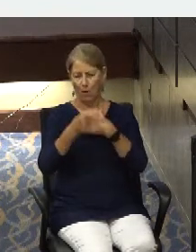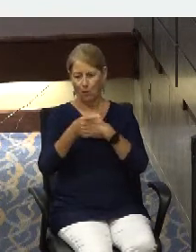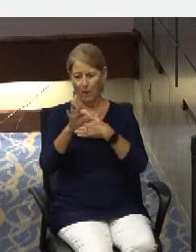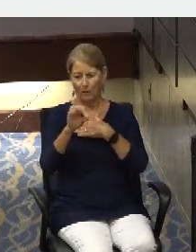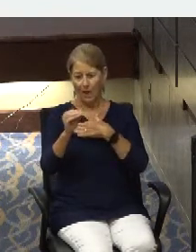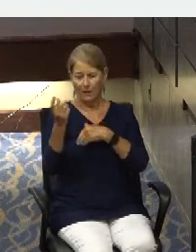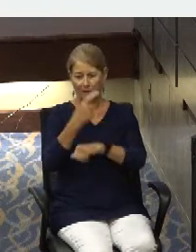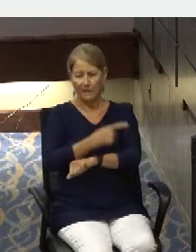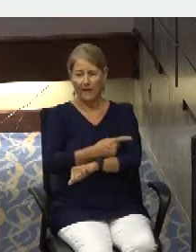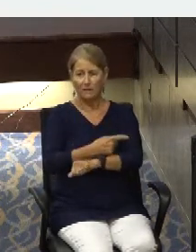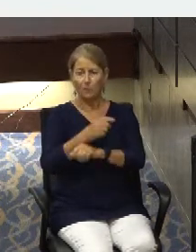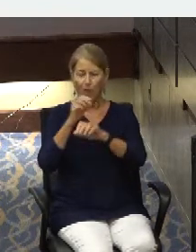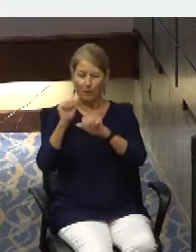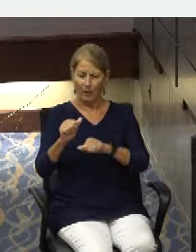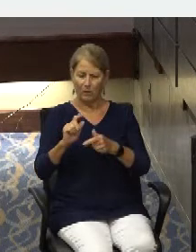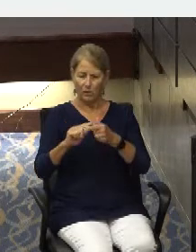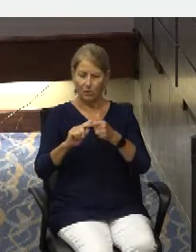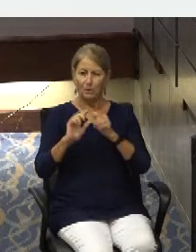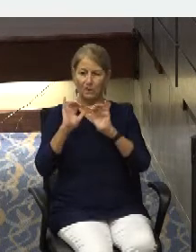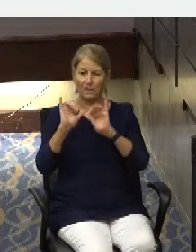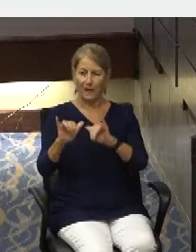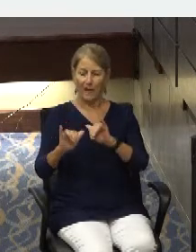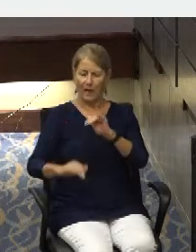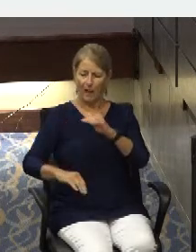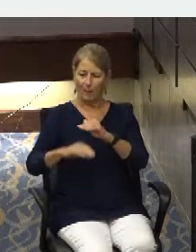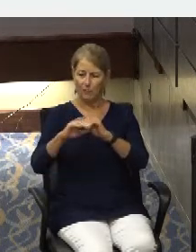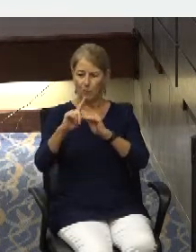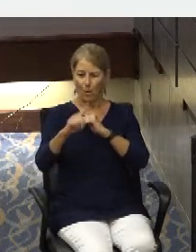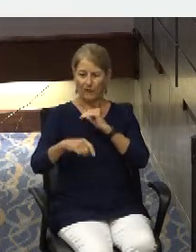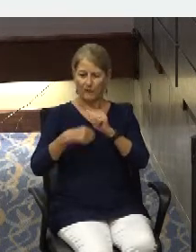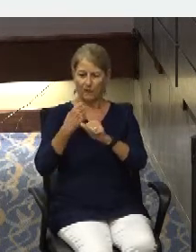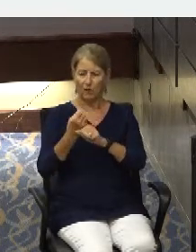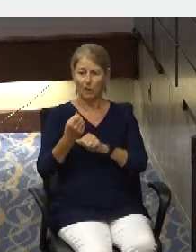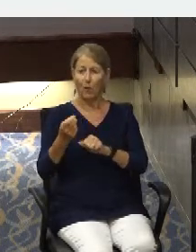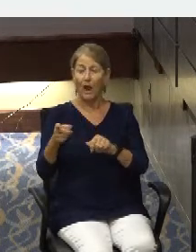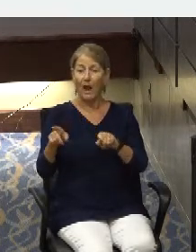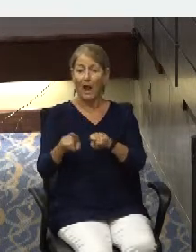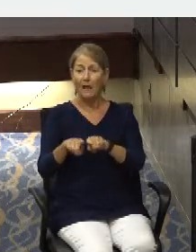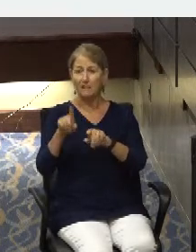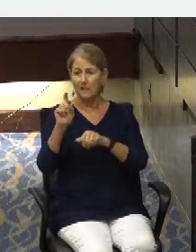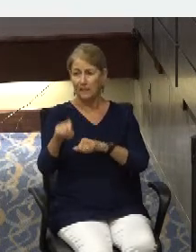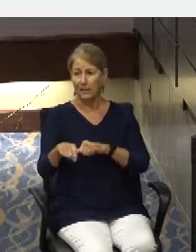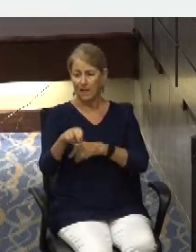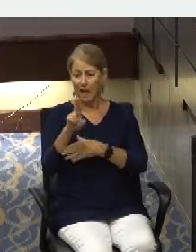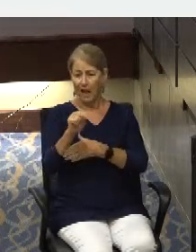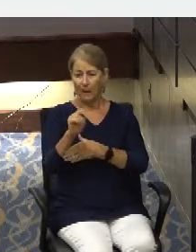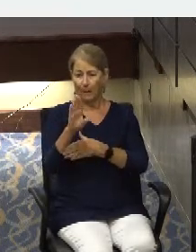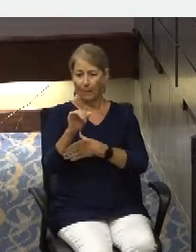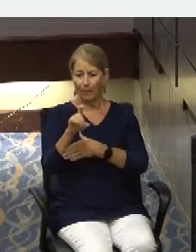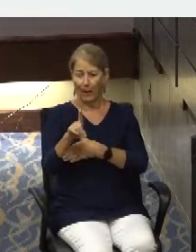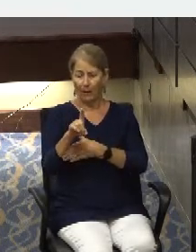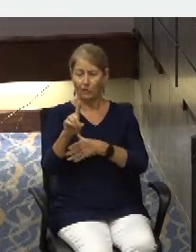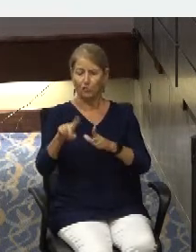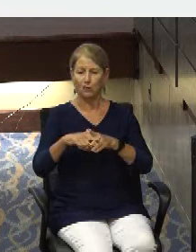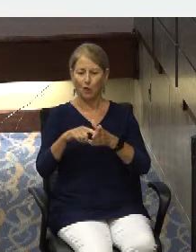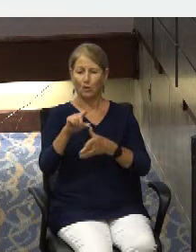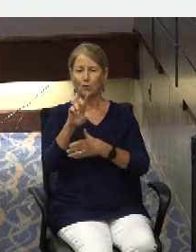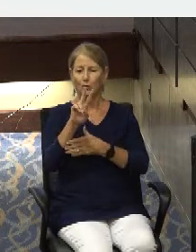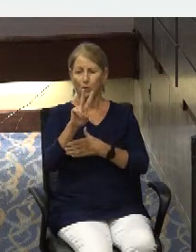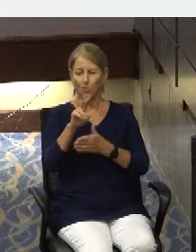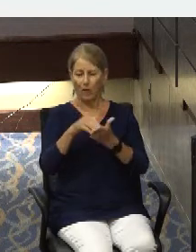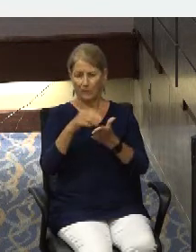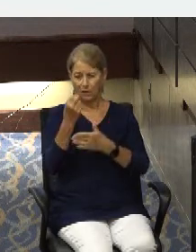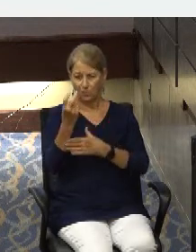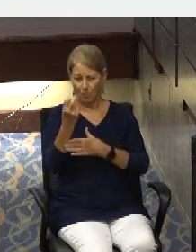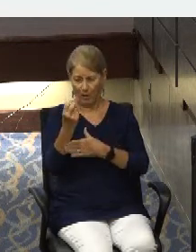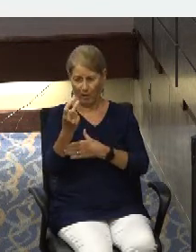ability to stay up to 1 year as needed. Unbound, which was launched in 2012 and proposes to use community